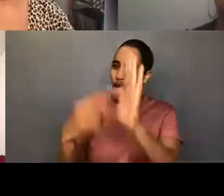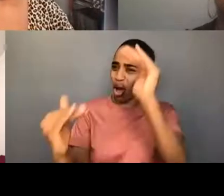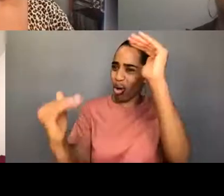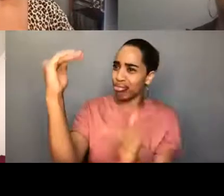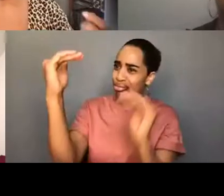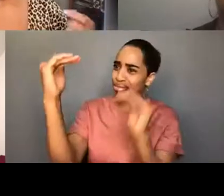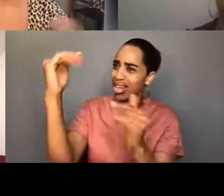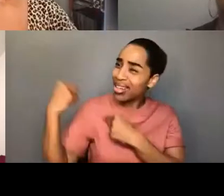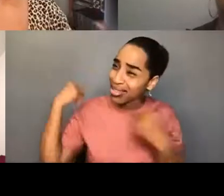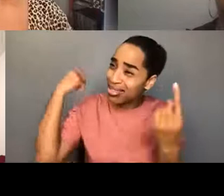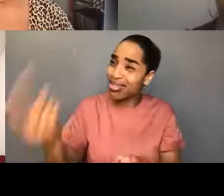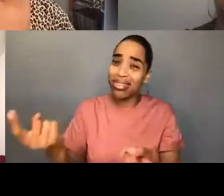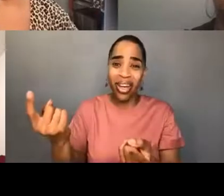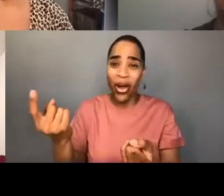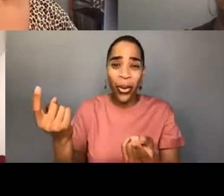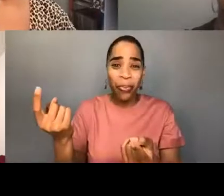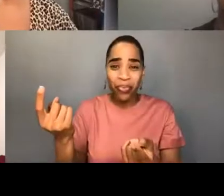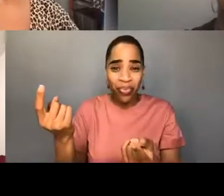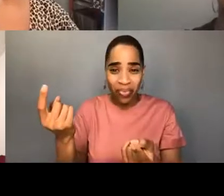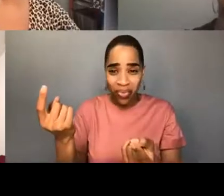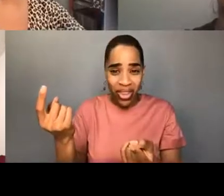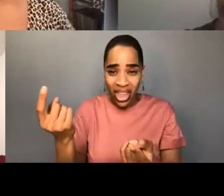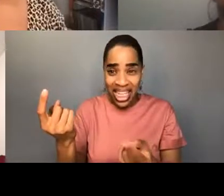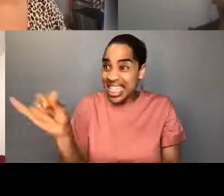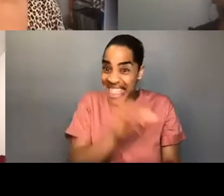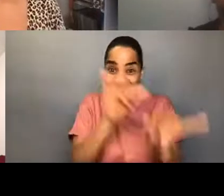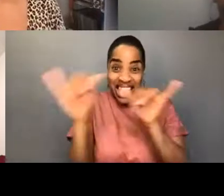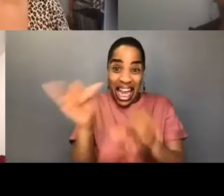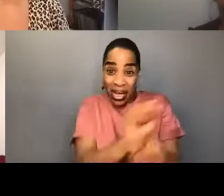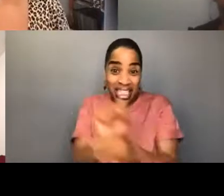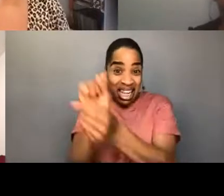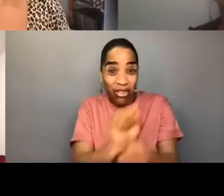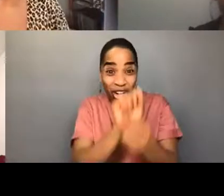we experience is just as created as the inequality we experienced prior to